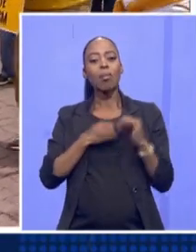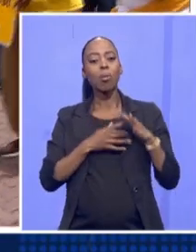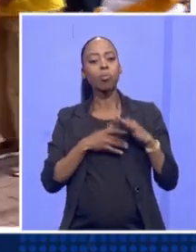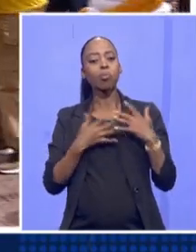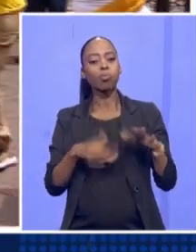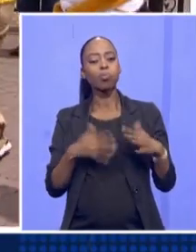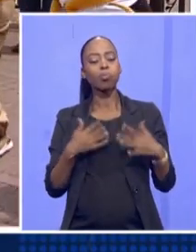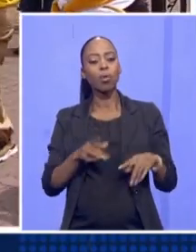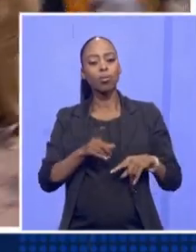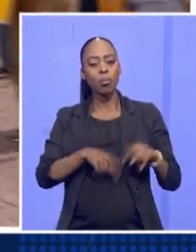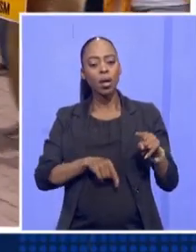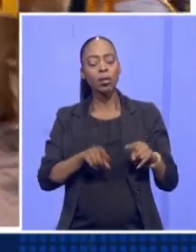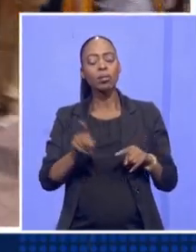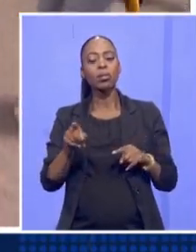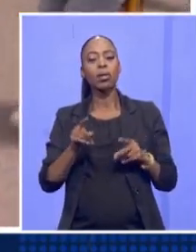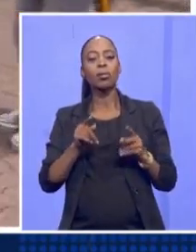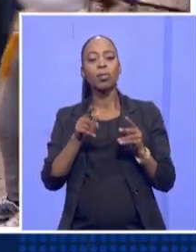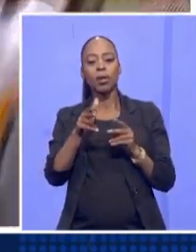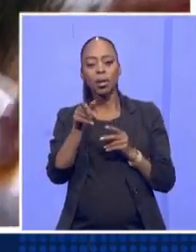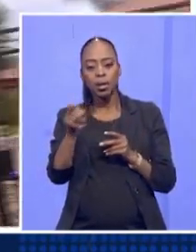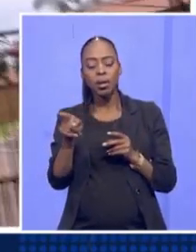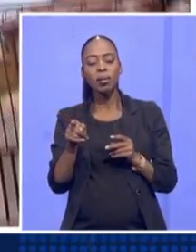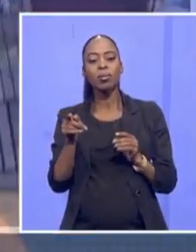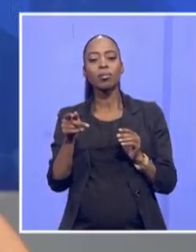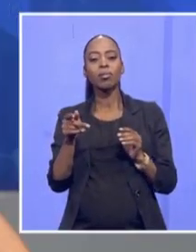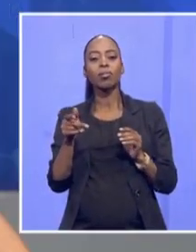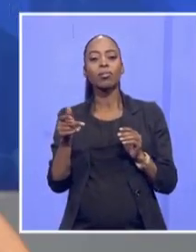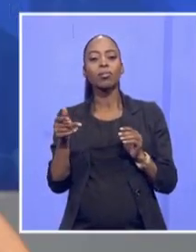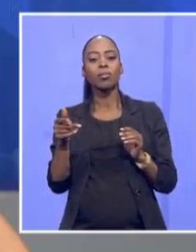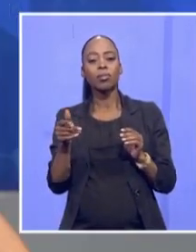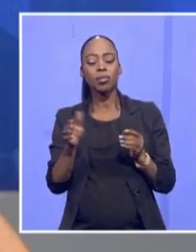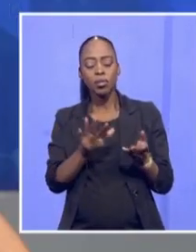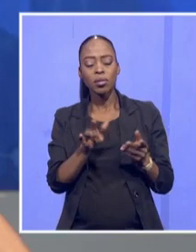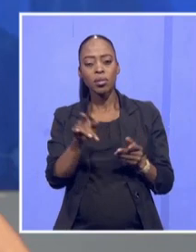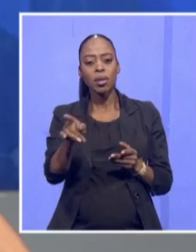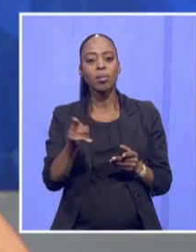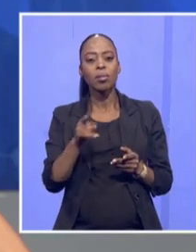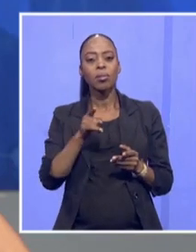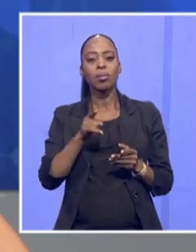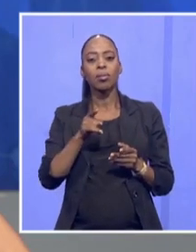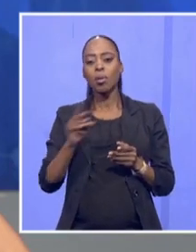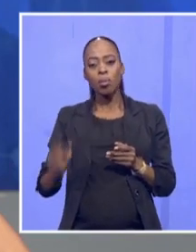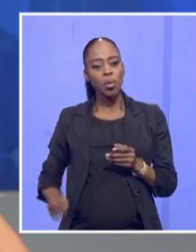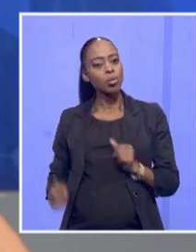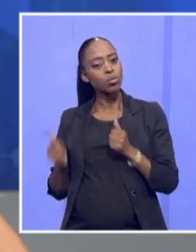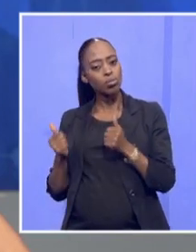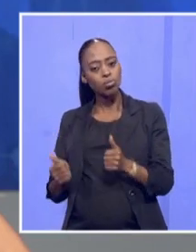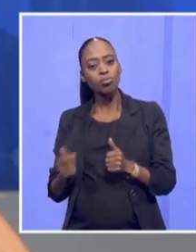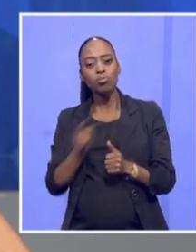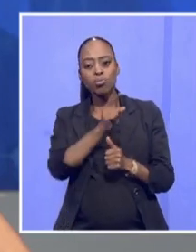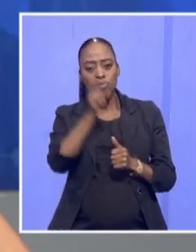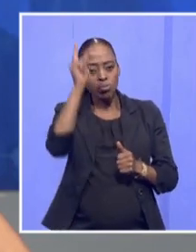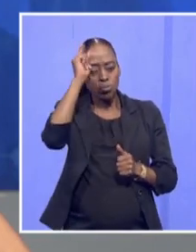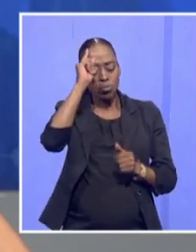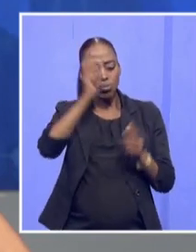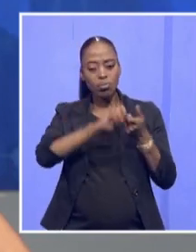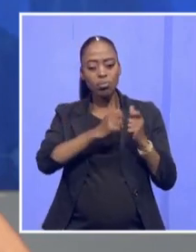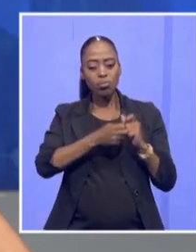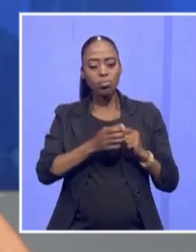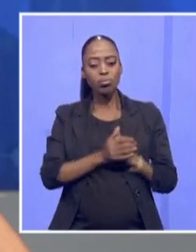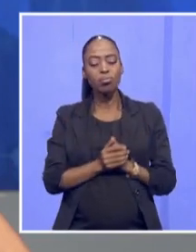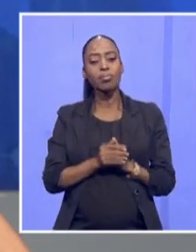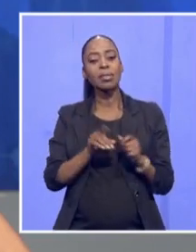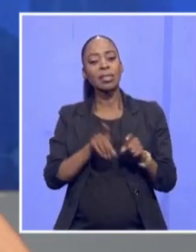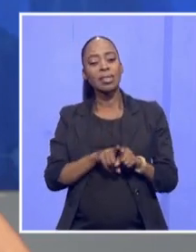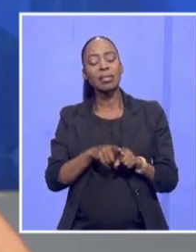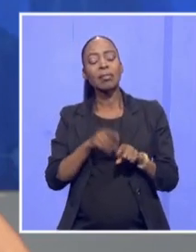Ban them, kill them, shoot them, get rid of them because they are the problem, not pitbulls, not animals. She's alleged to have